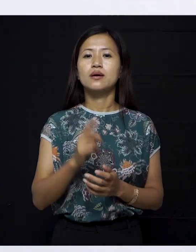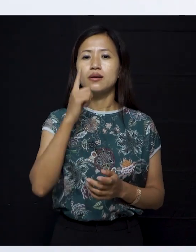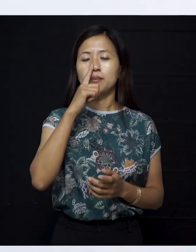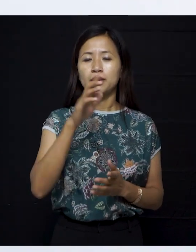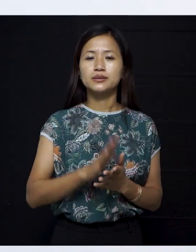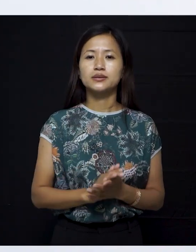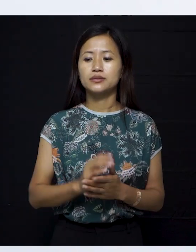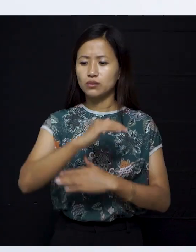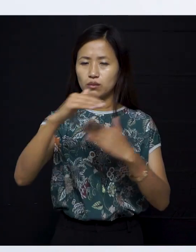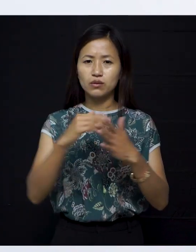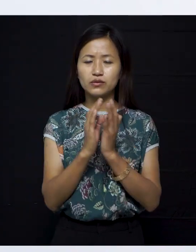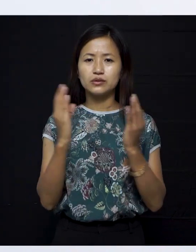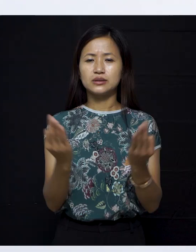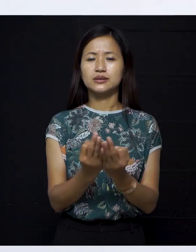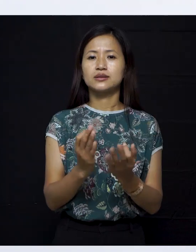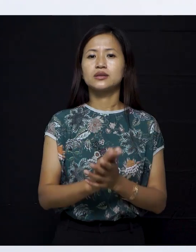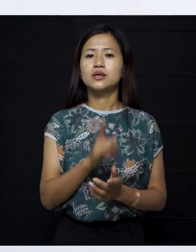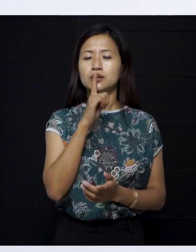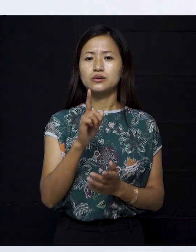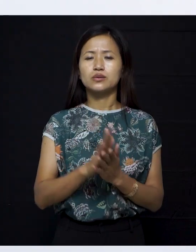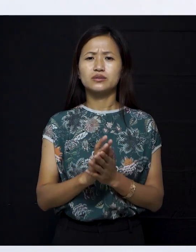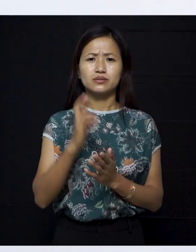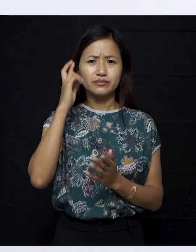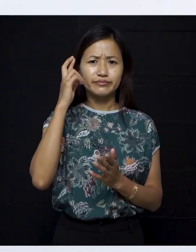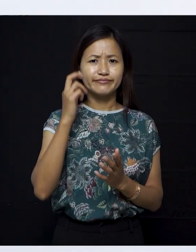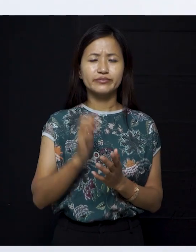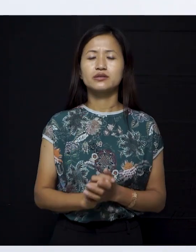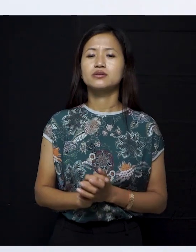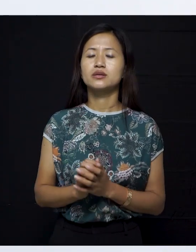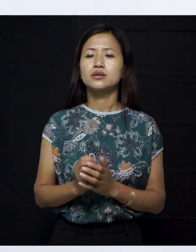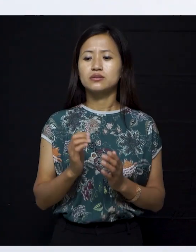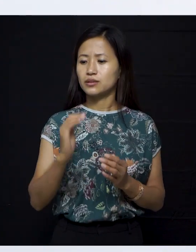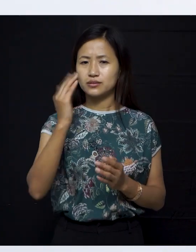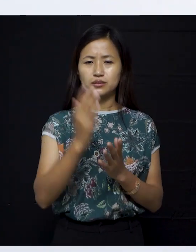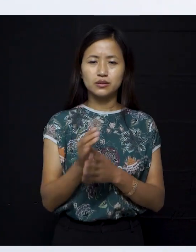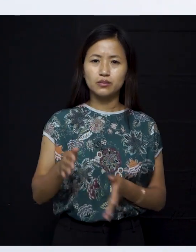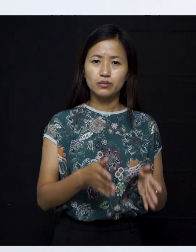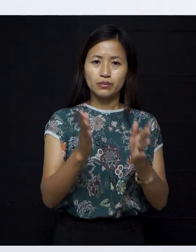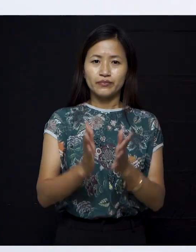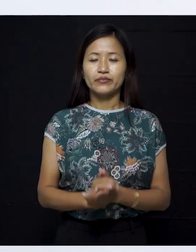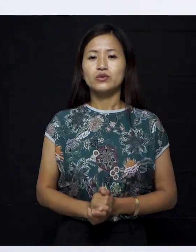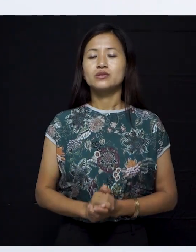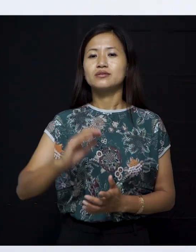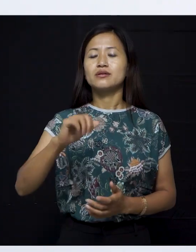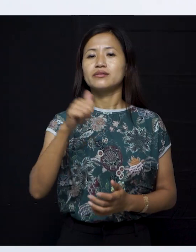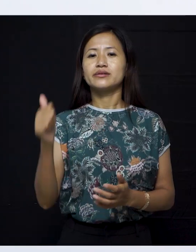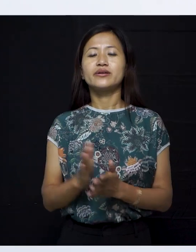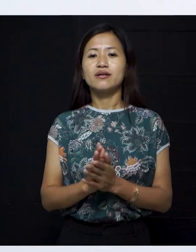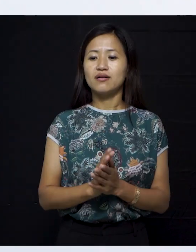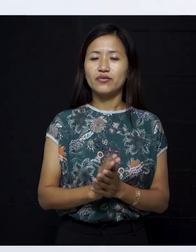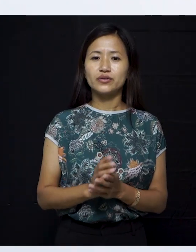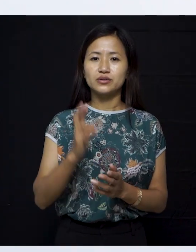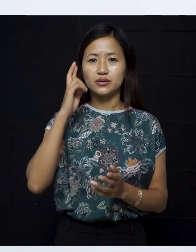and the whole family is quite superstitious in some ways. We can see that, but in the other, they